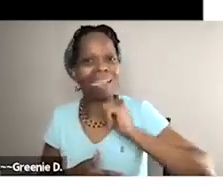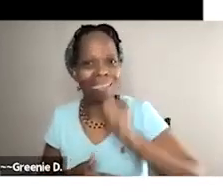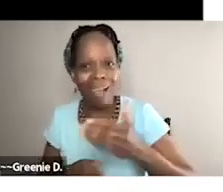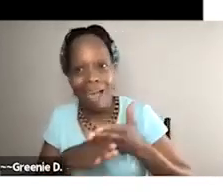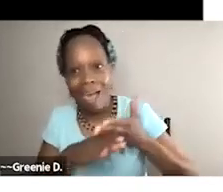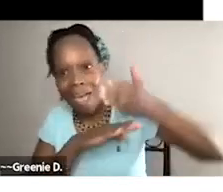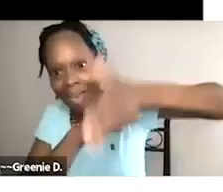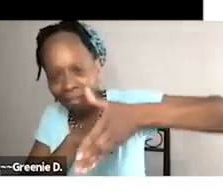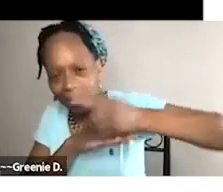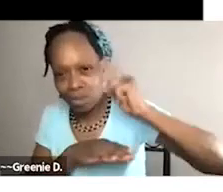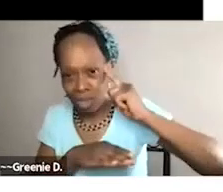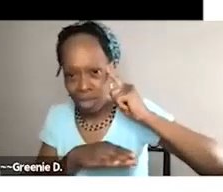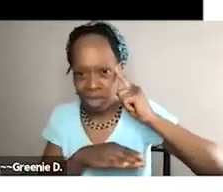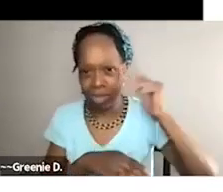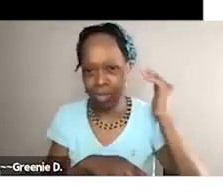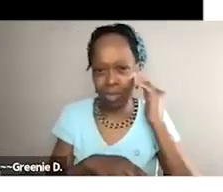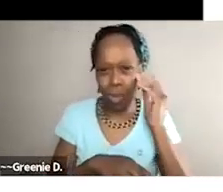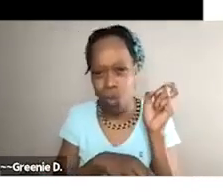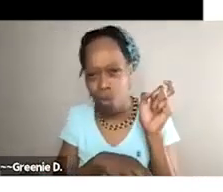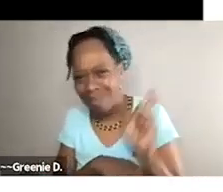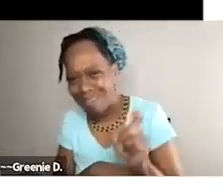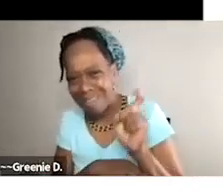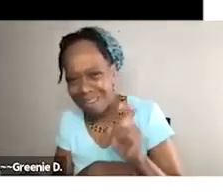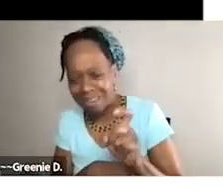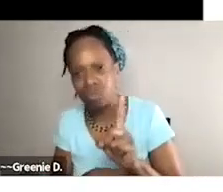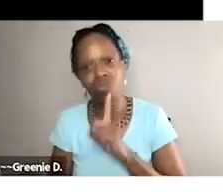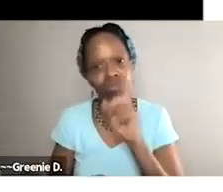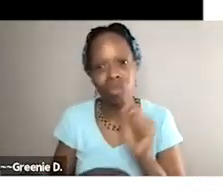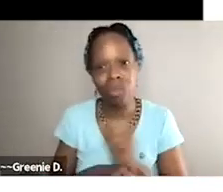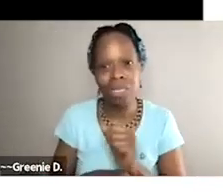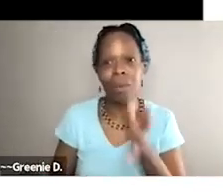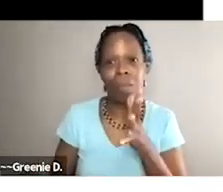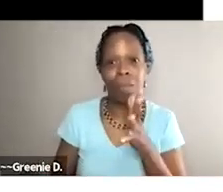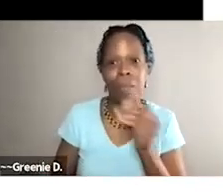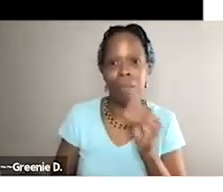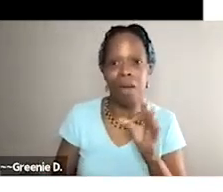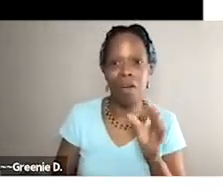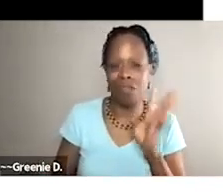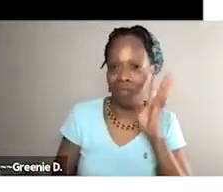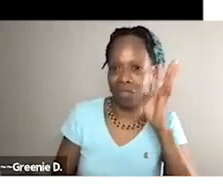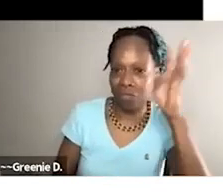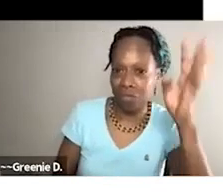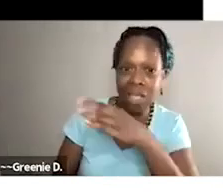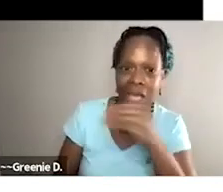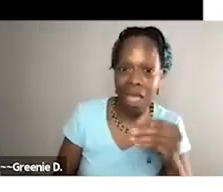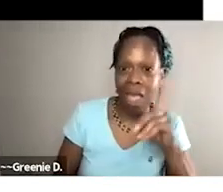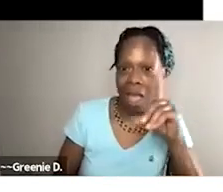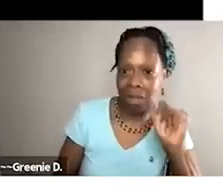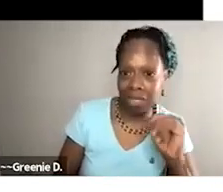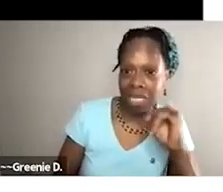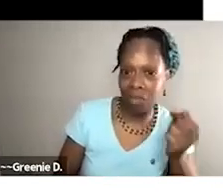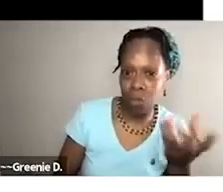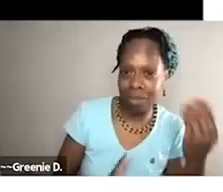Necessity really is the mother of invention. And if disability were integrated into default